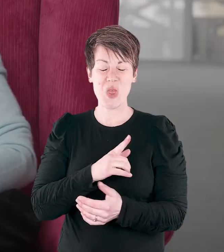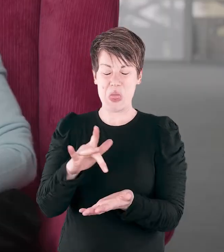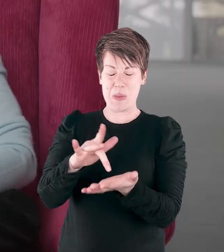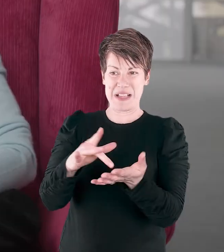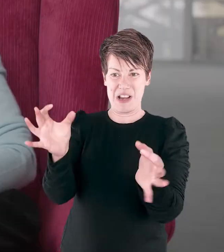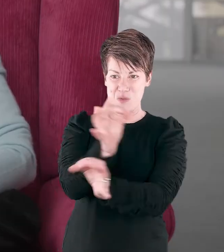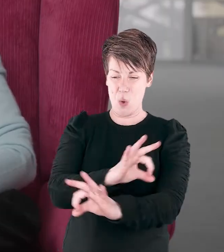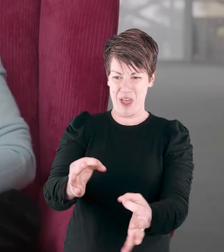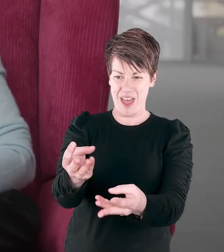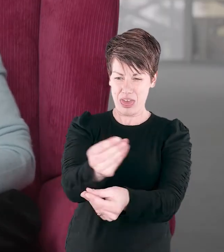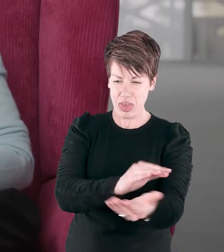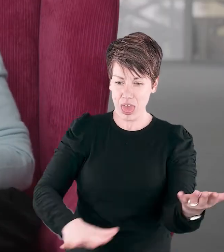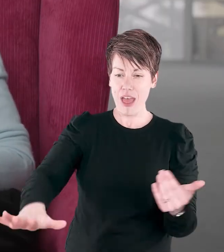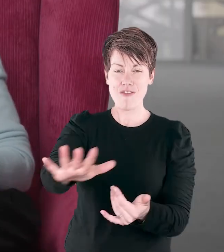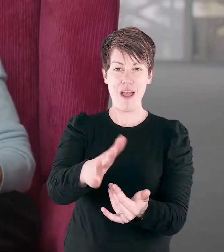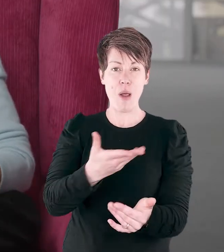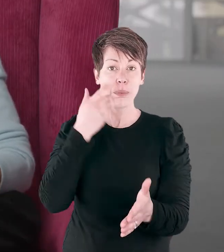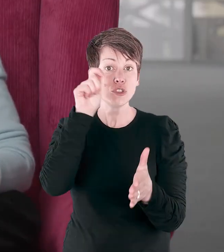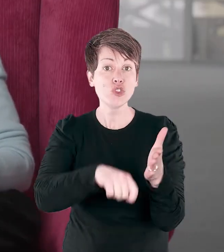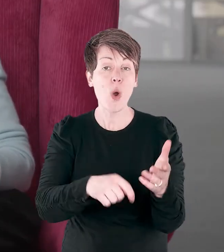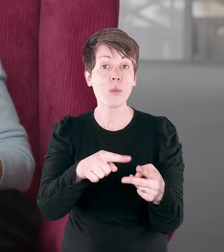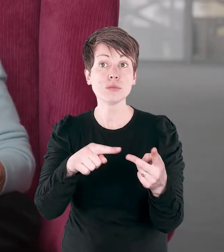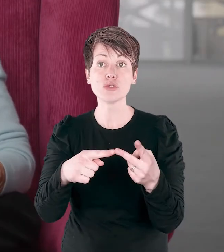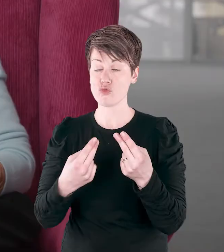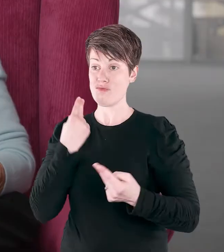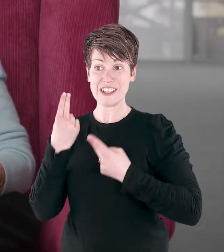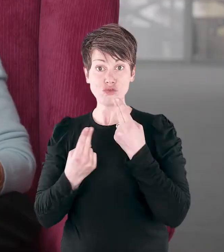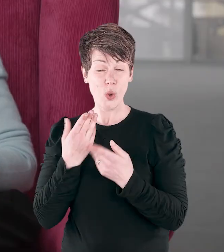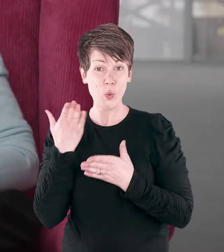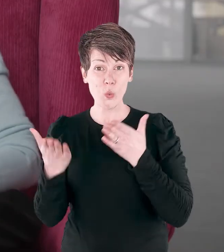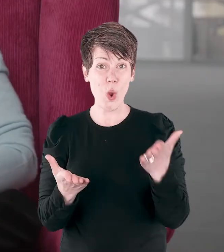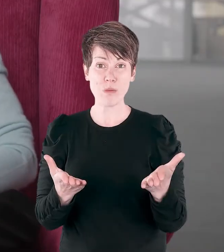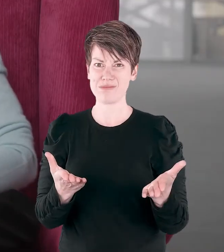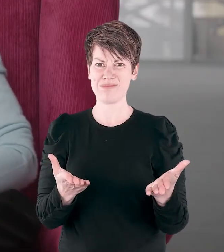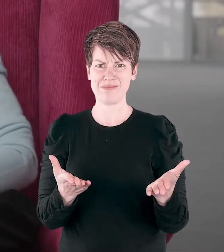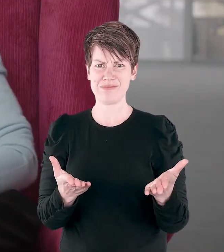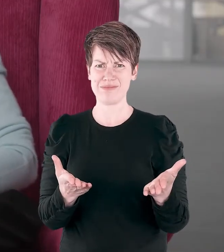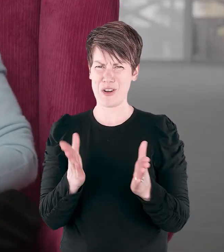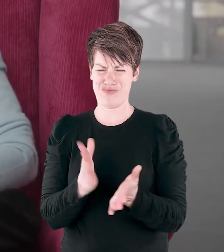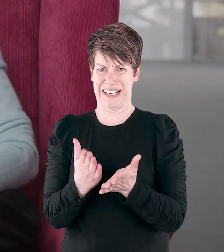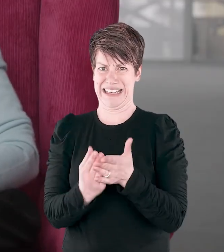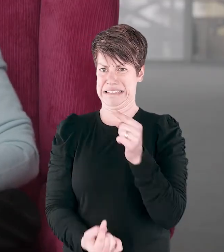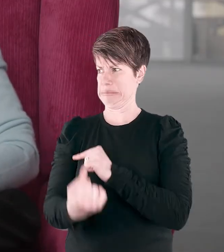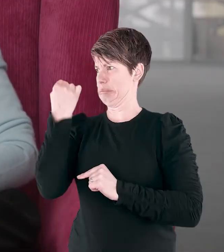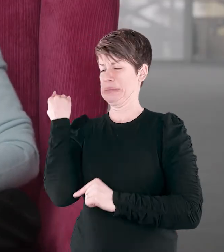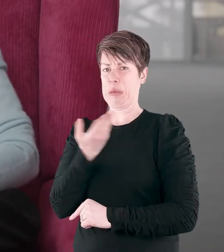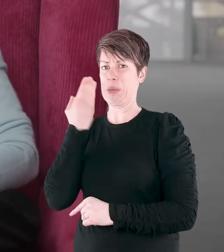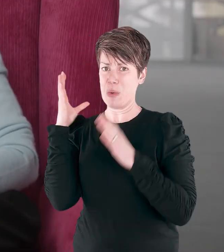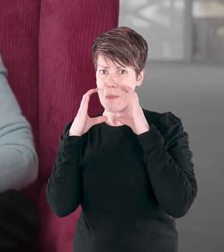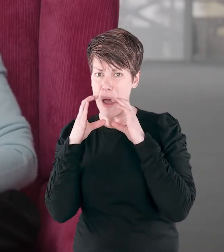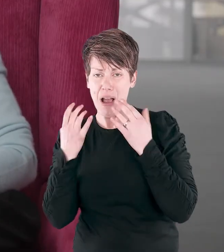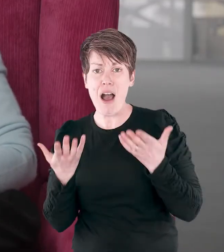in the middle of nowhere. No shops or restaurants. Besides, that kind of food wasn't